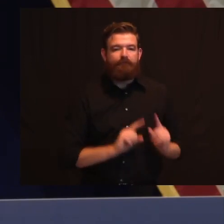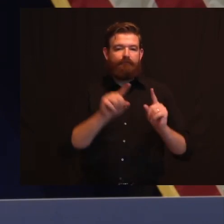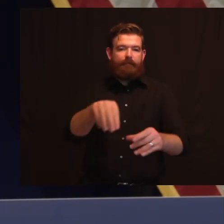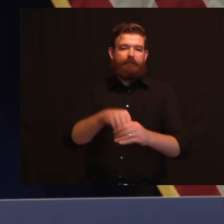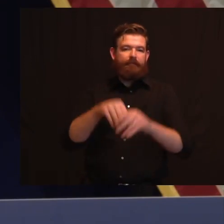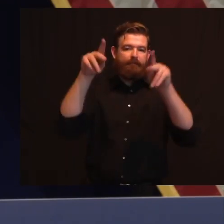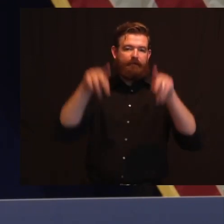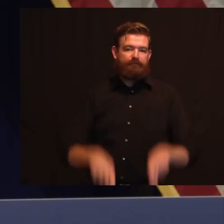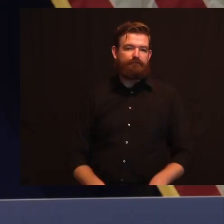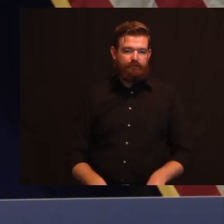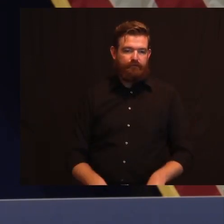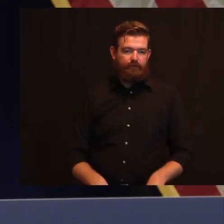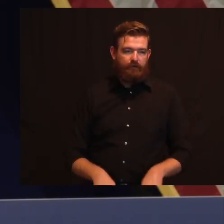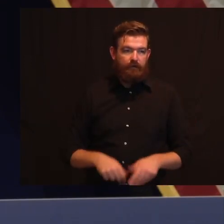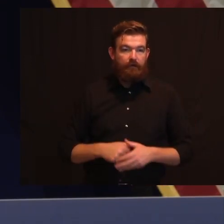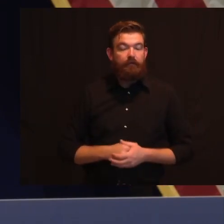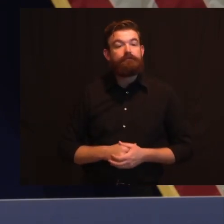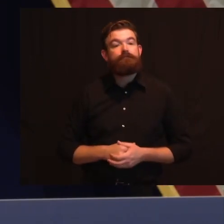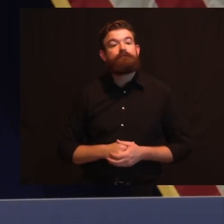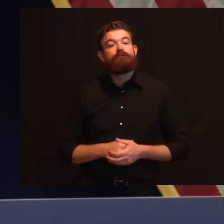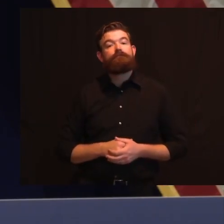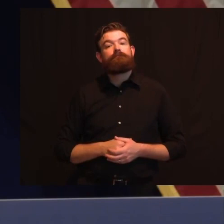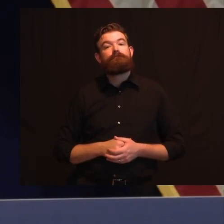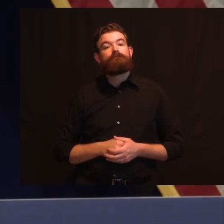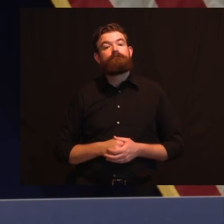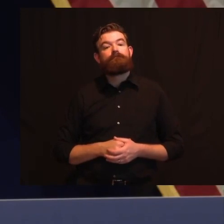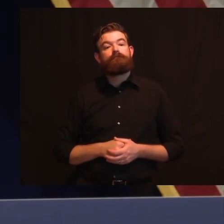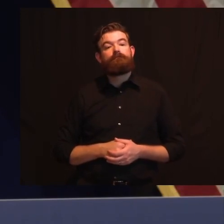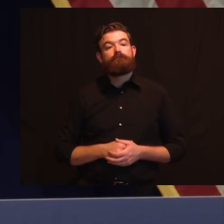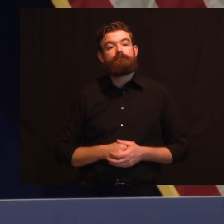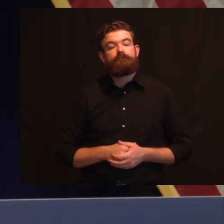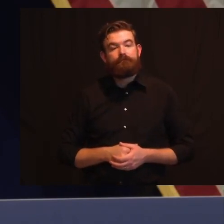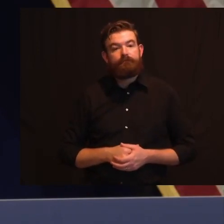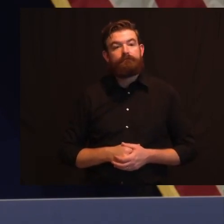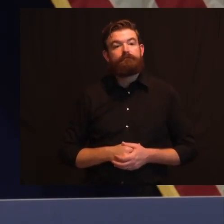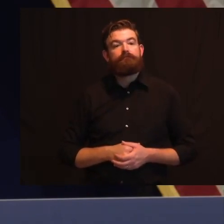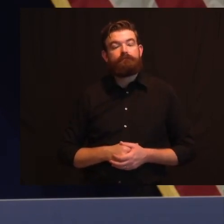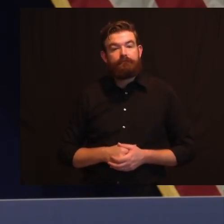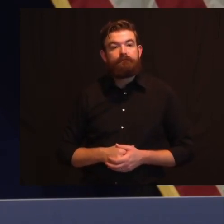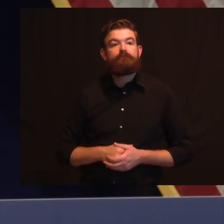reporting that sales of used cars have skyrocketed during COVID-19.